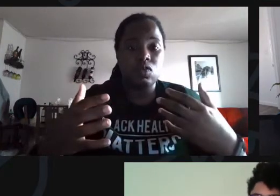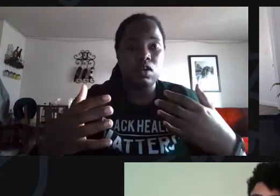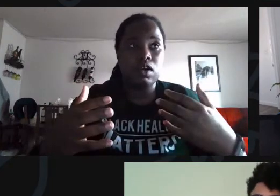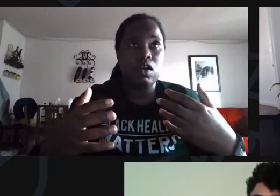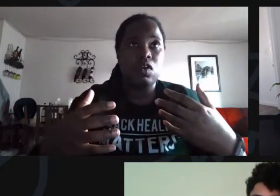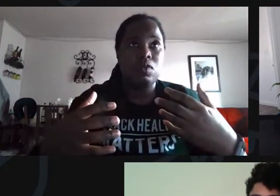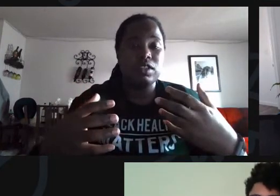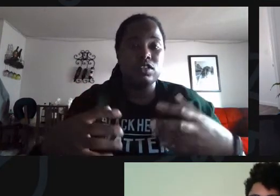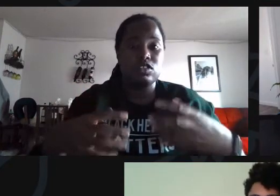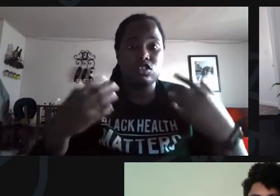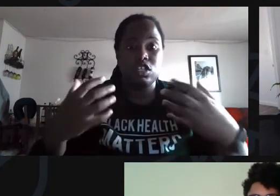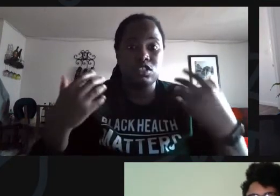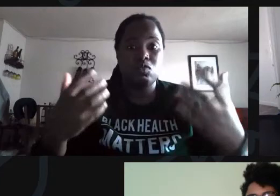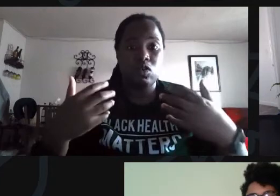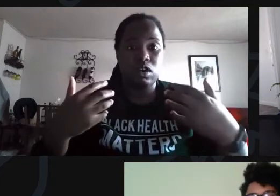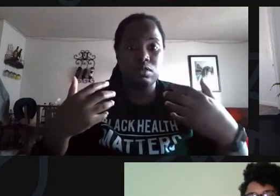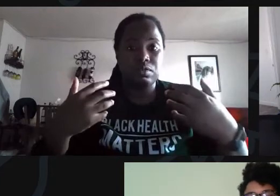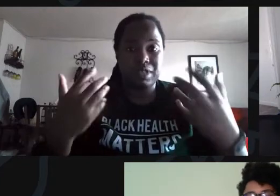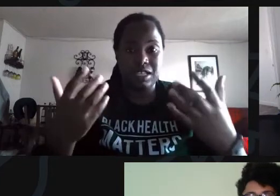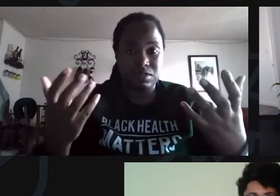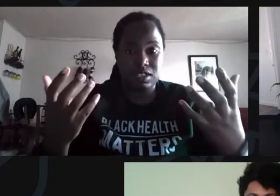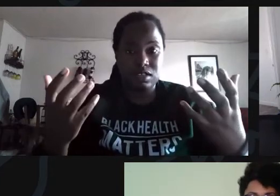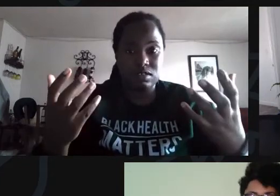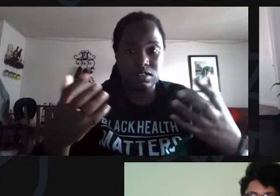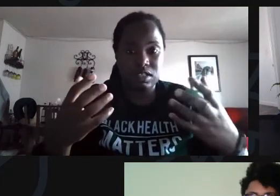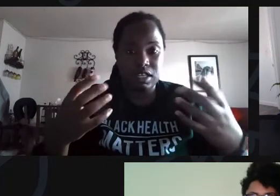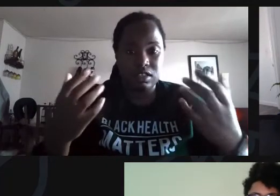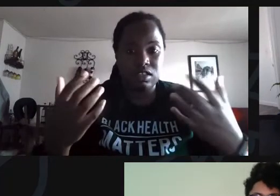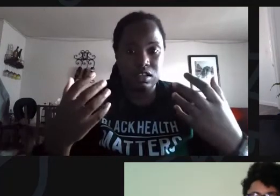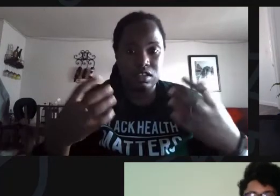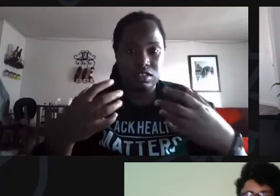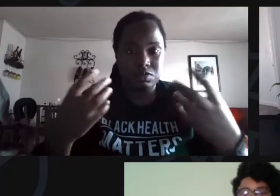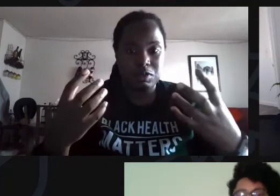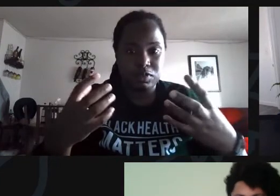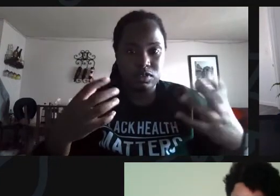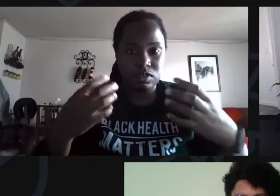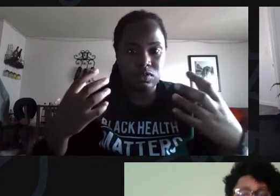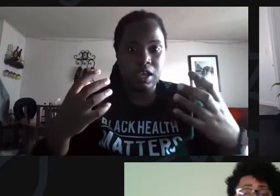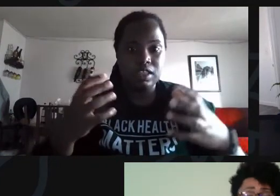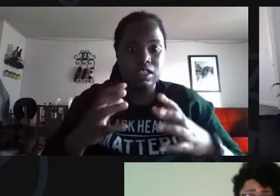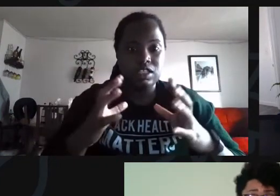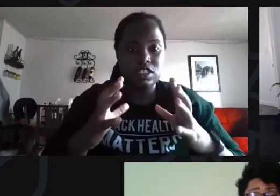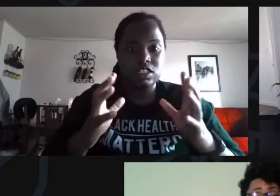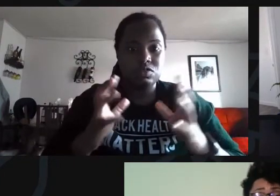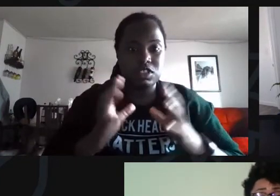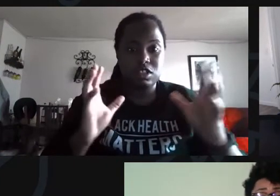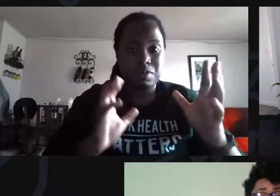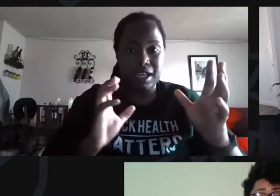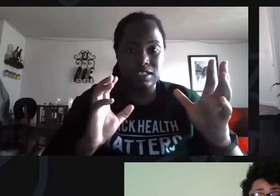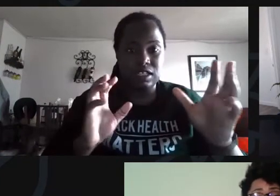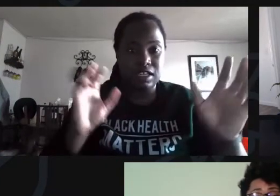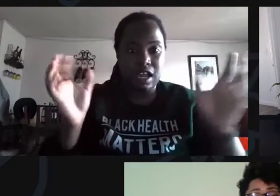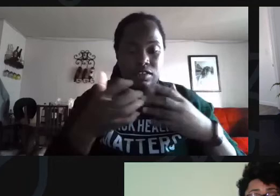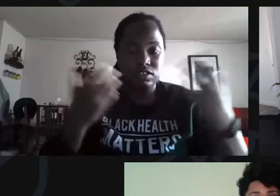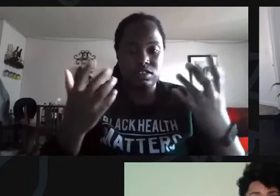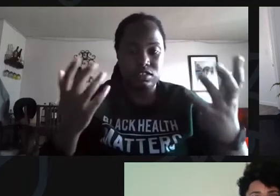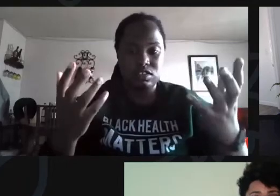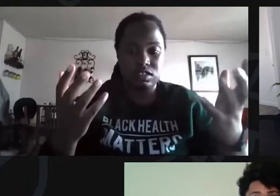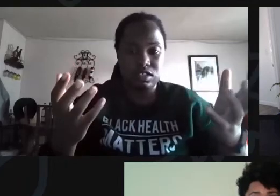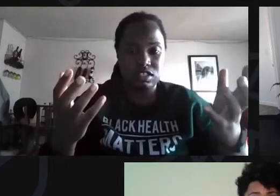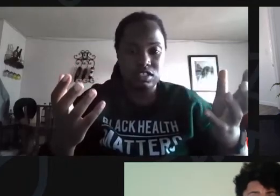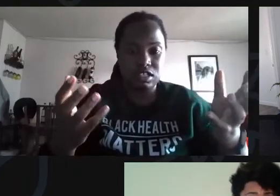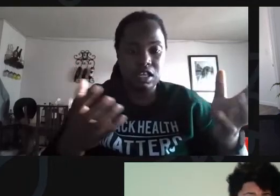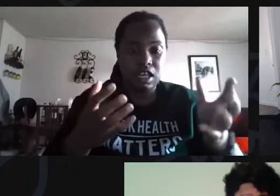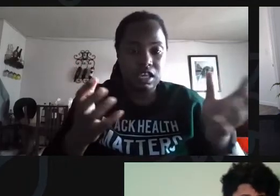disrupted, or whether there's just more plasma cells in these people, so the niche has reached capacity and now they're just